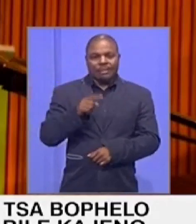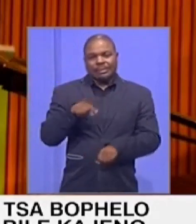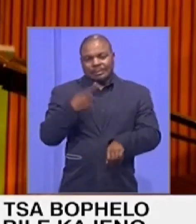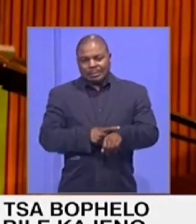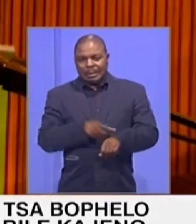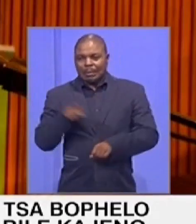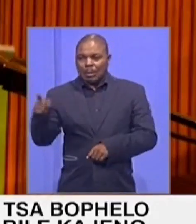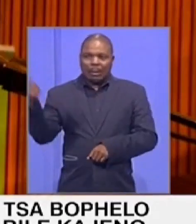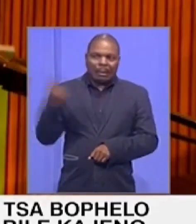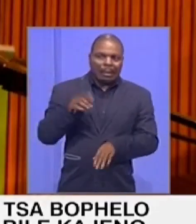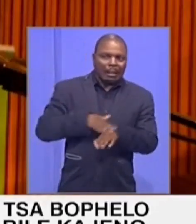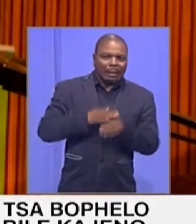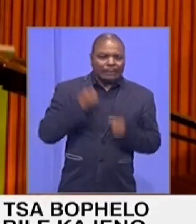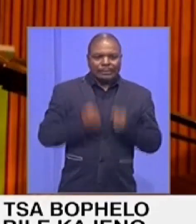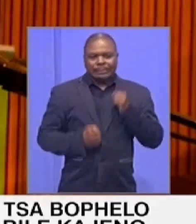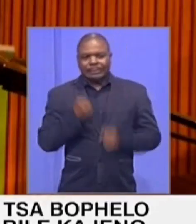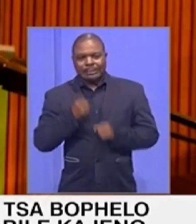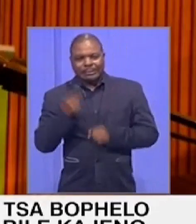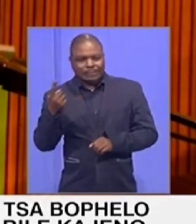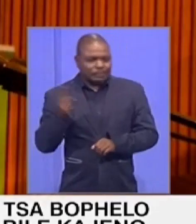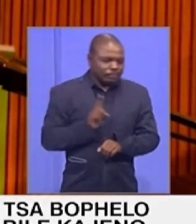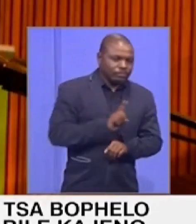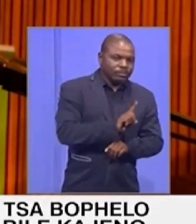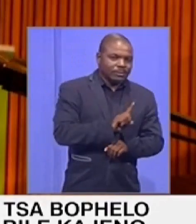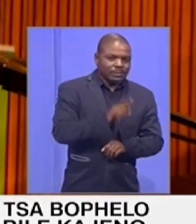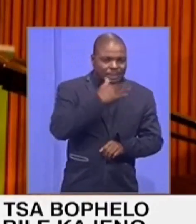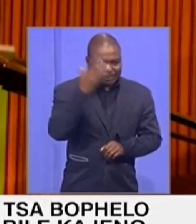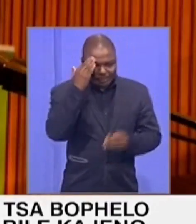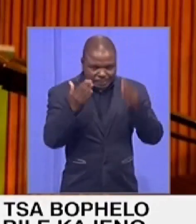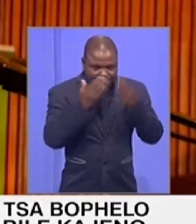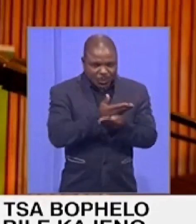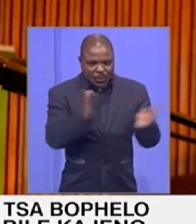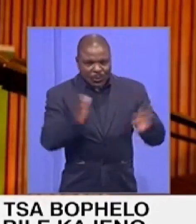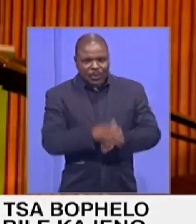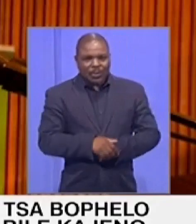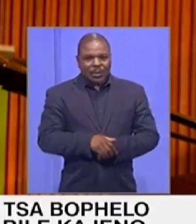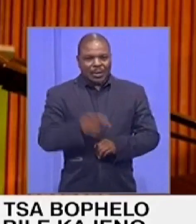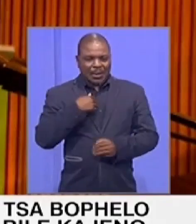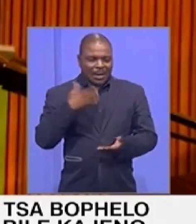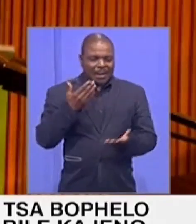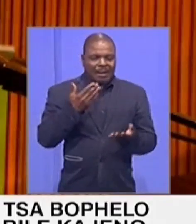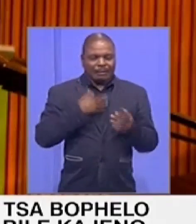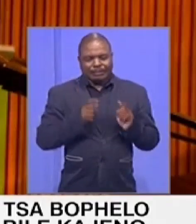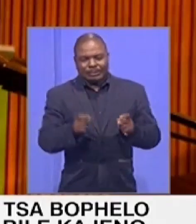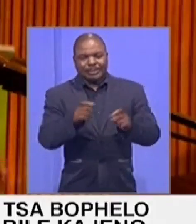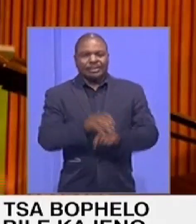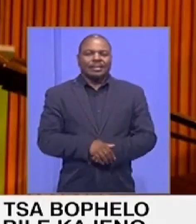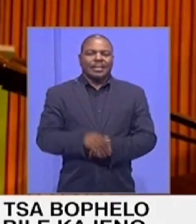a shaletse a kitima a rata ka mo dumela ka ga jedi college.